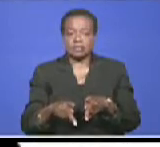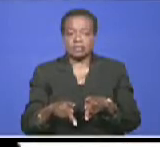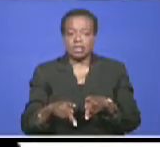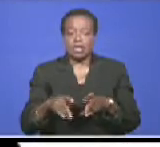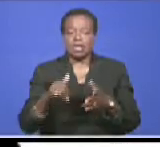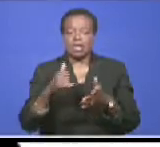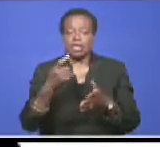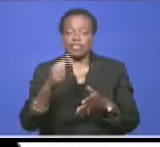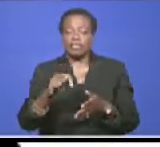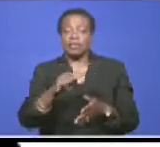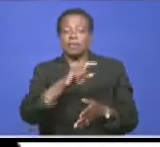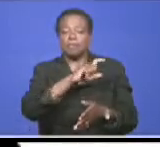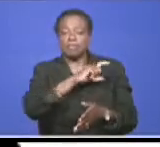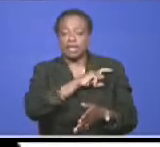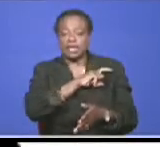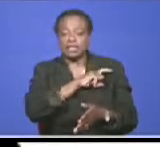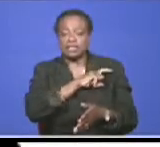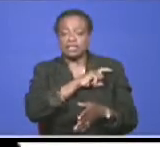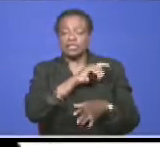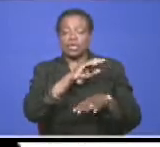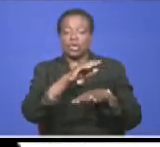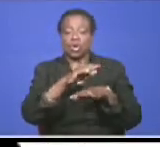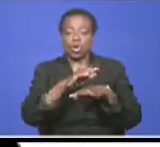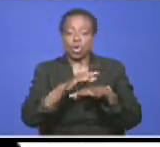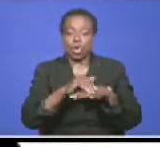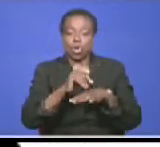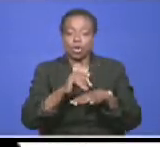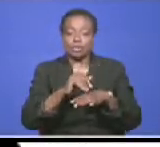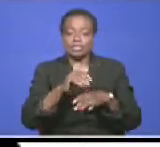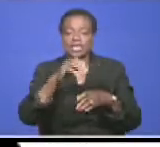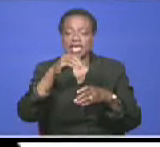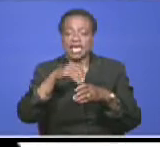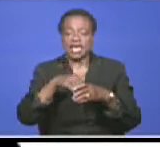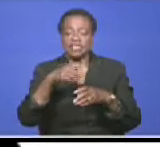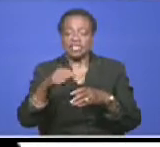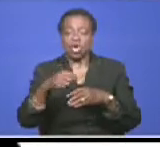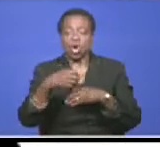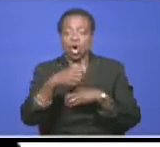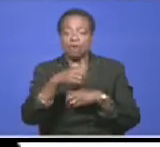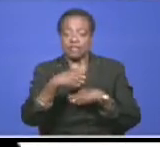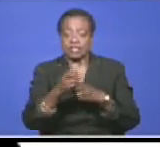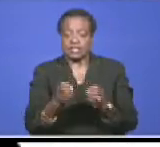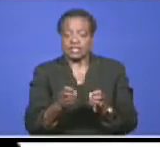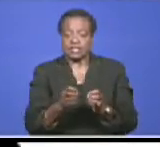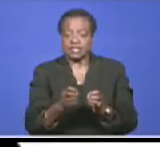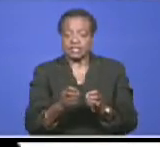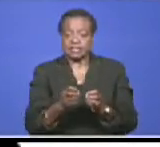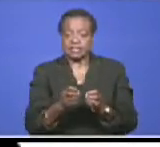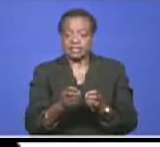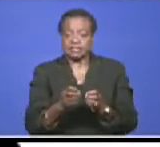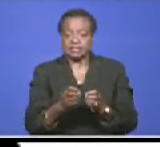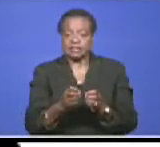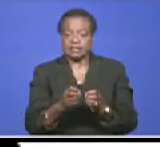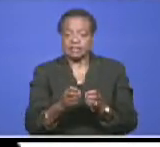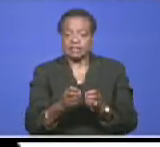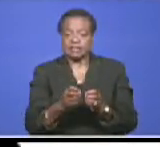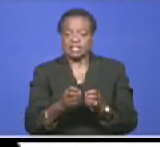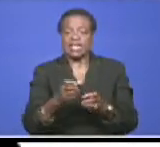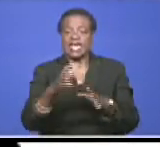called them while they were here in the office getting fixed, corrected down procedure from what one of these jokers had done.